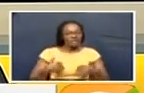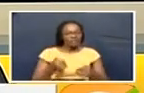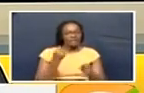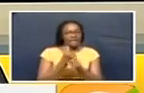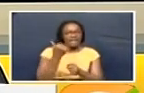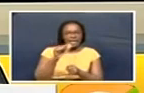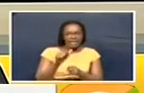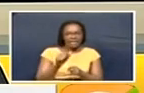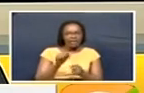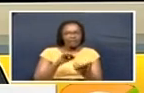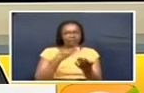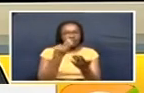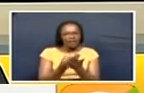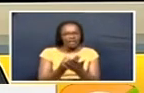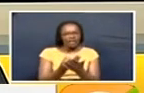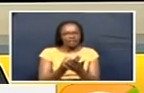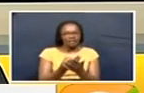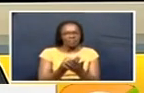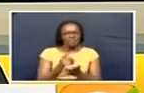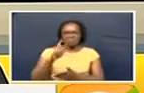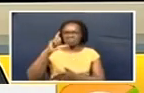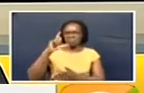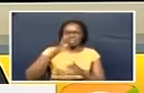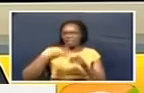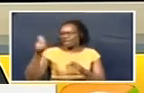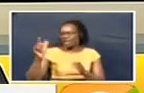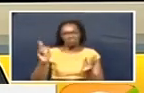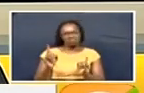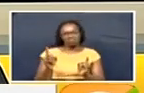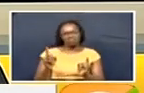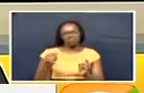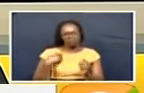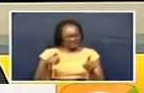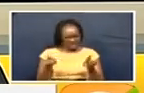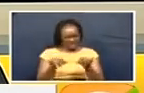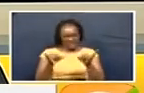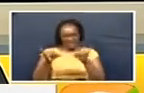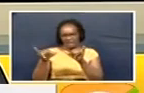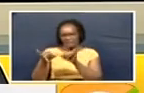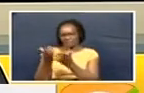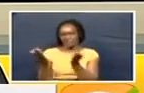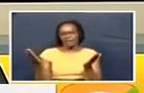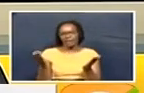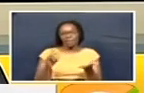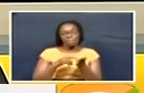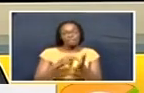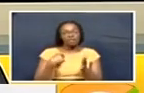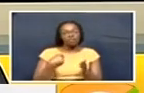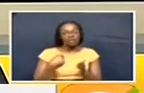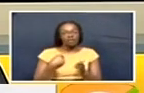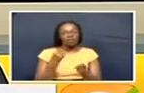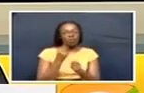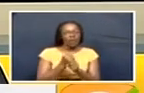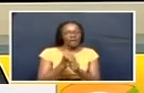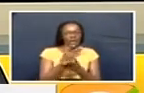I've done any more financially than others, but I haven't had that question asked of them. There is nothing or nothing illegal that I've engaged in, and if